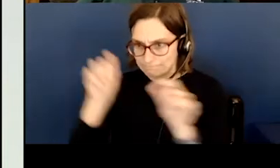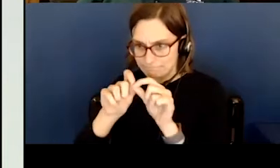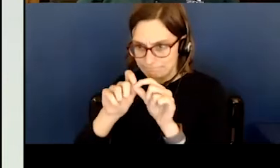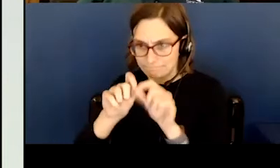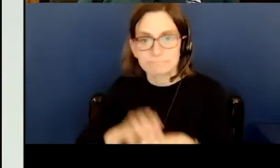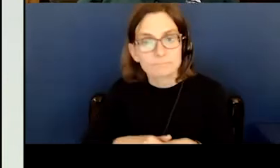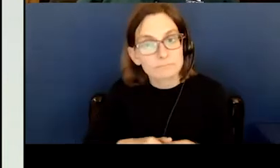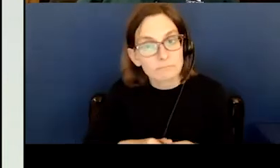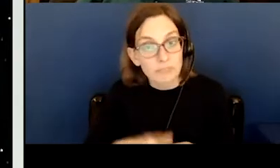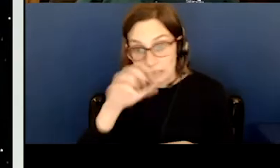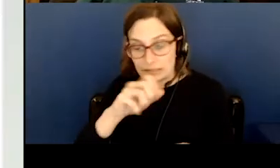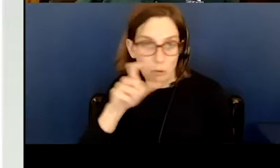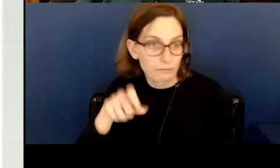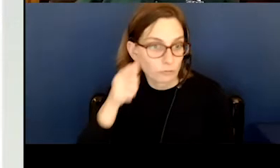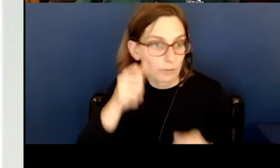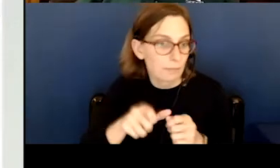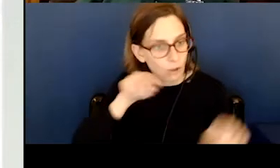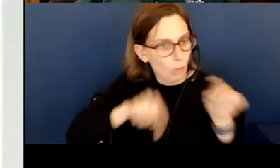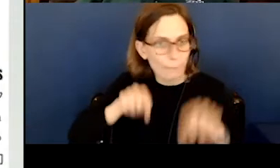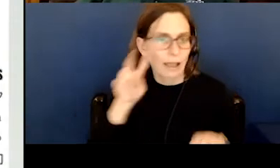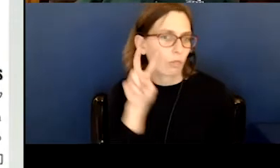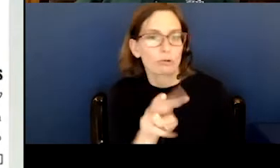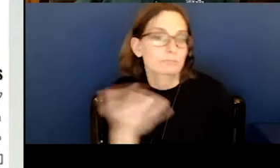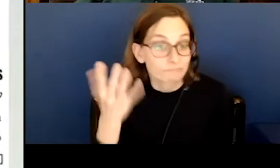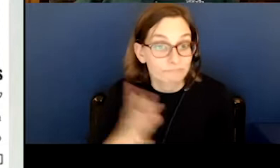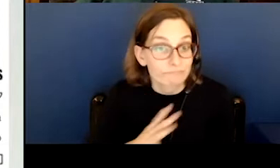I guess I shouldn't have to remember. I should just be able to go up and see it.